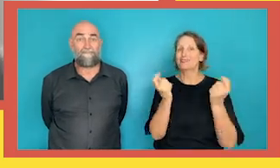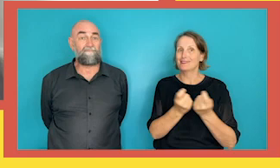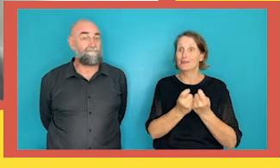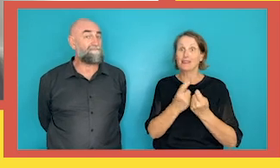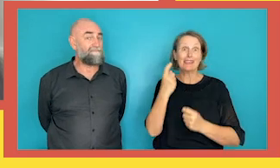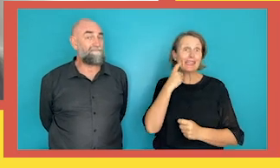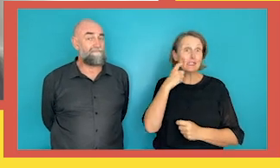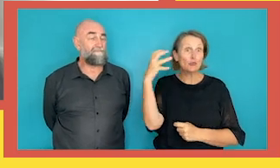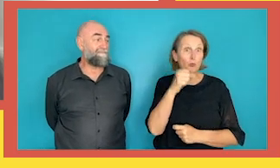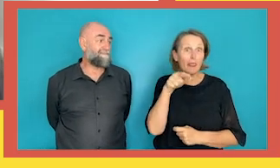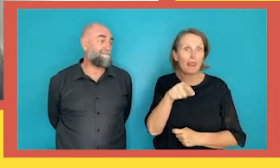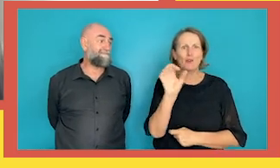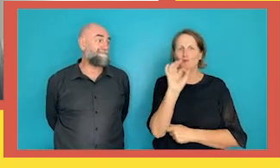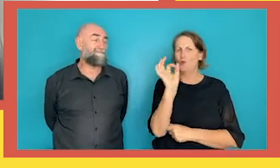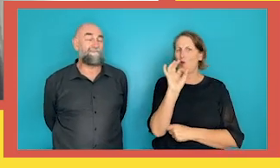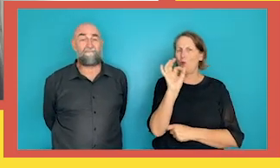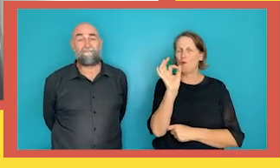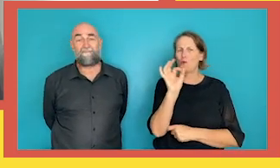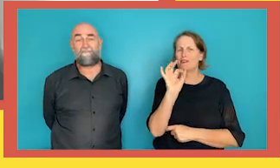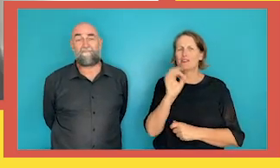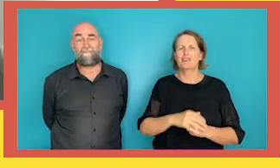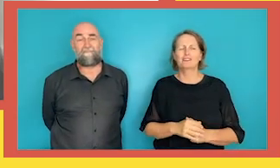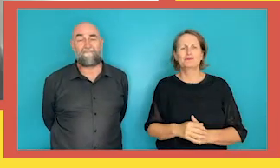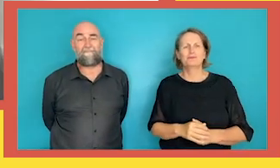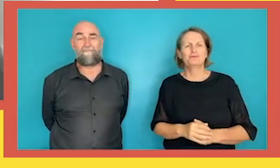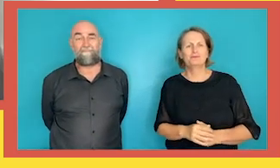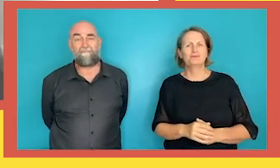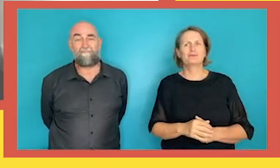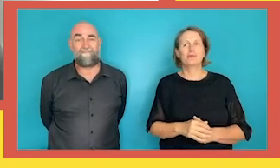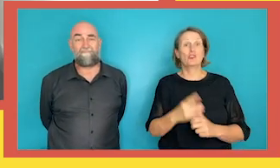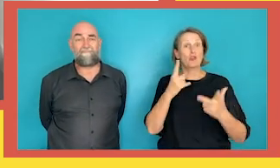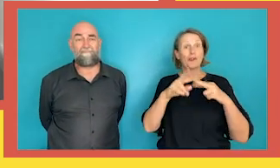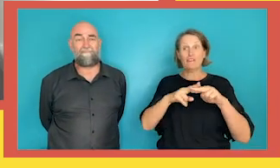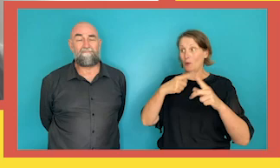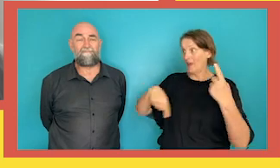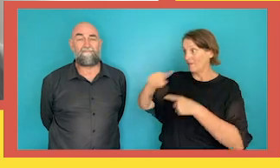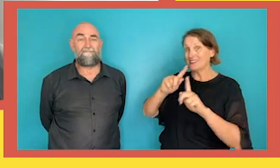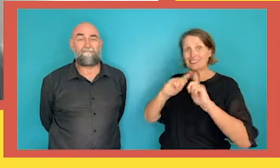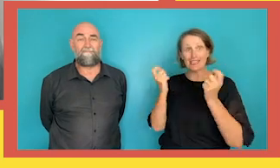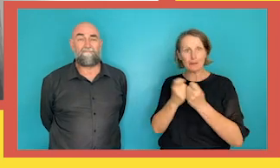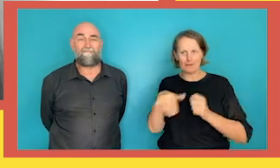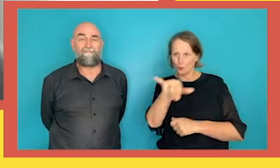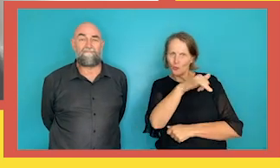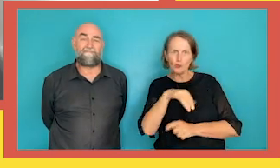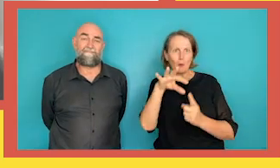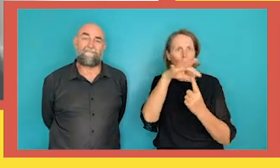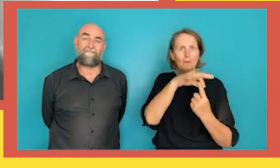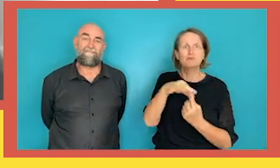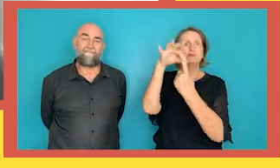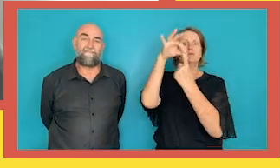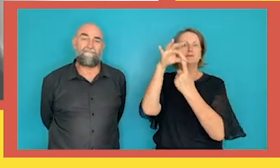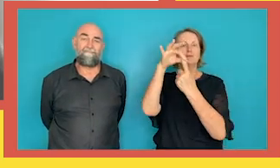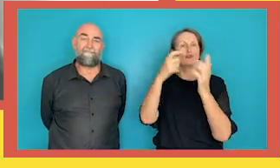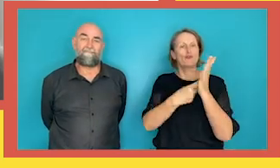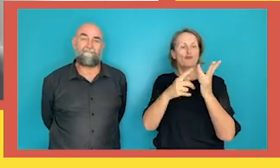never easy to win a player's player or a rower's rower of the year, especially if you're amongst a team. So that just goes